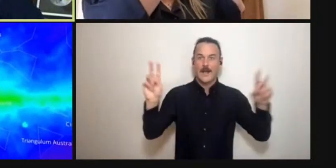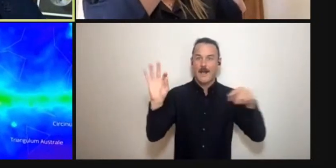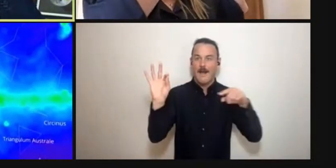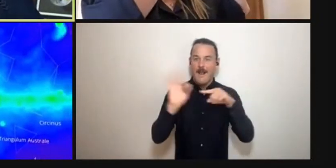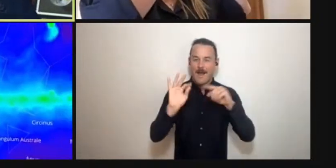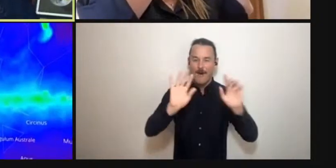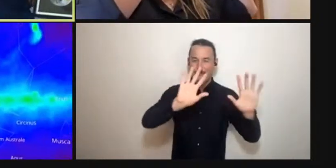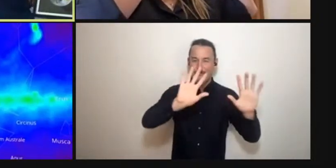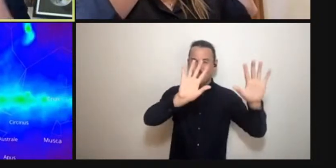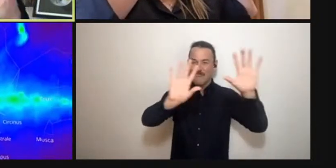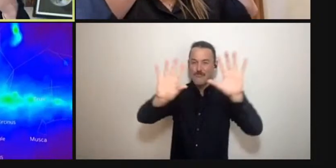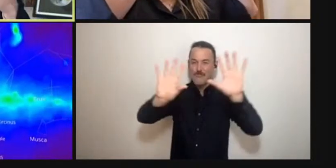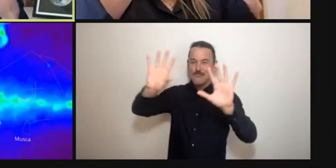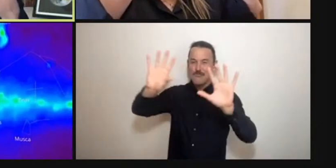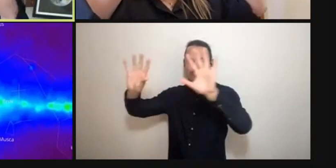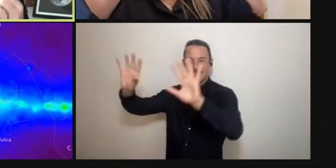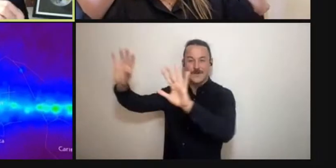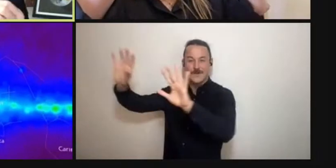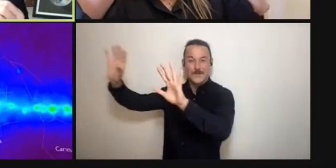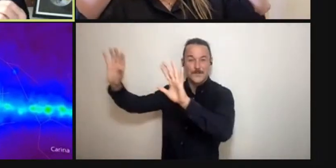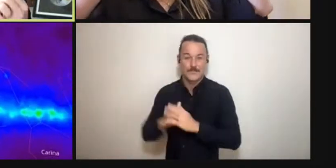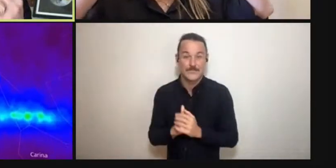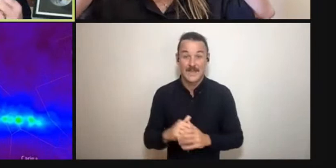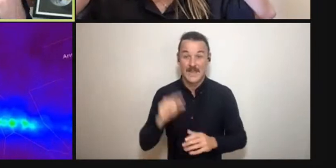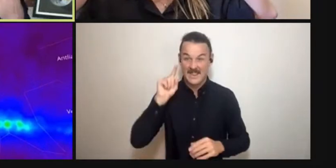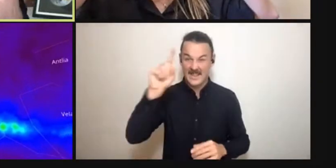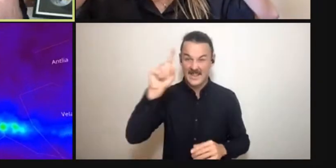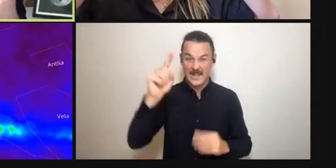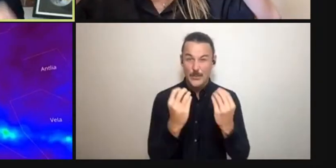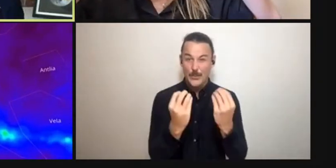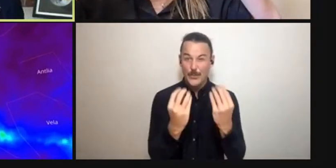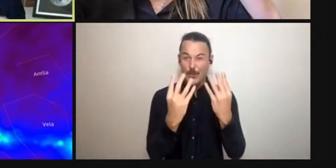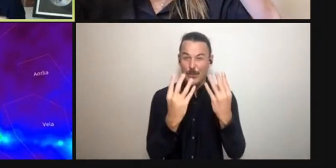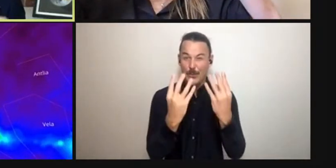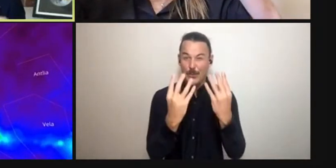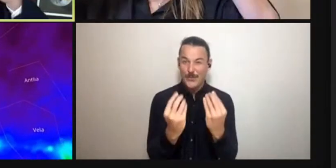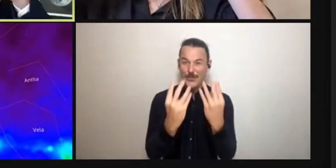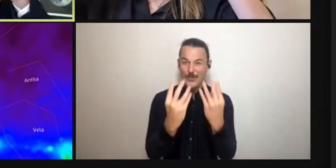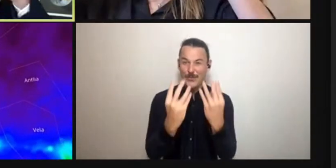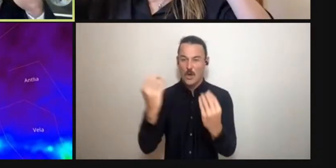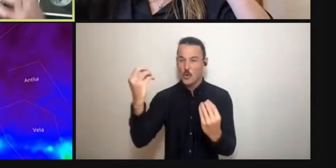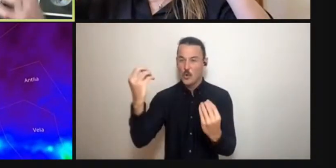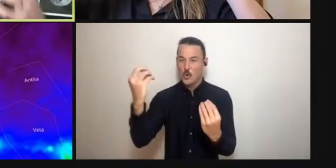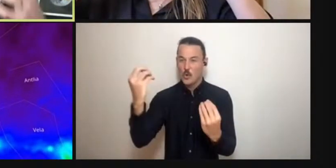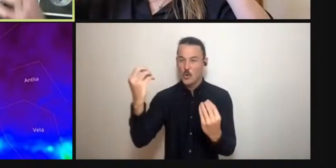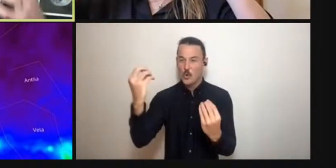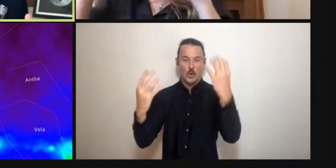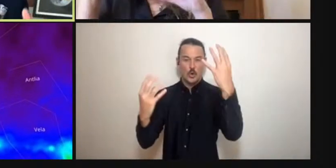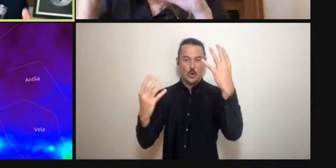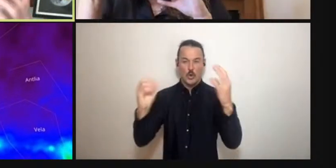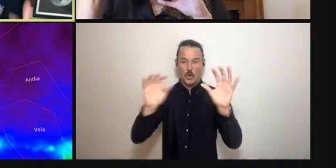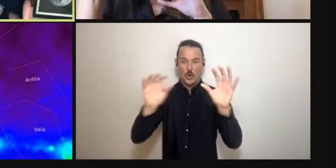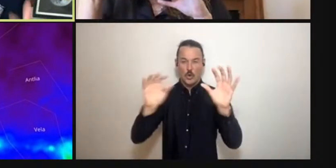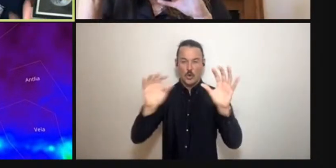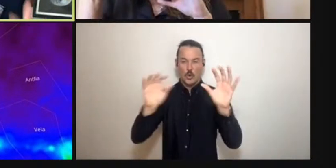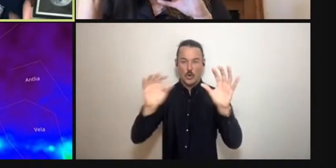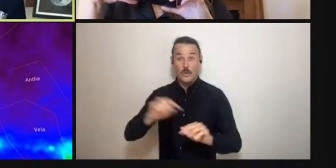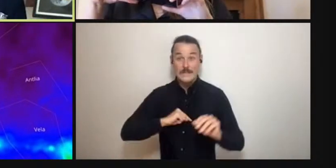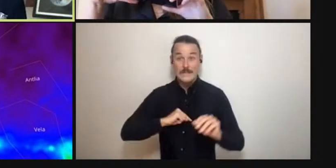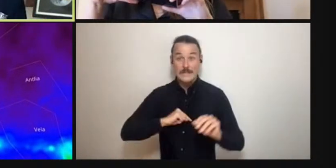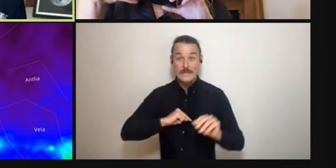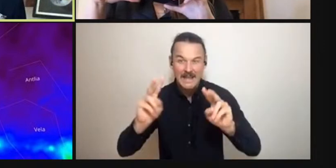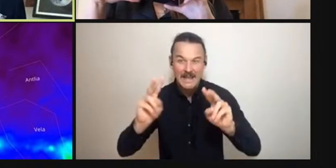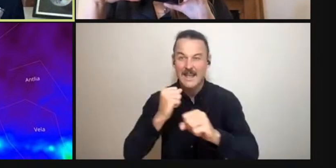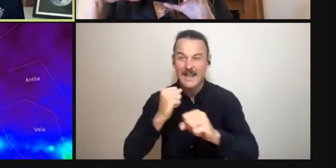map, what we're seeing now is the glowing gas, so not stars, but the gas that builds stars, the hydrogen